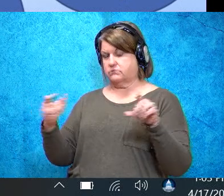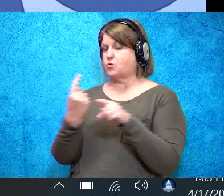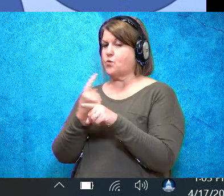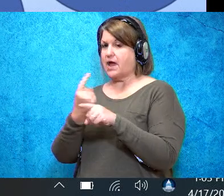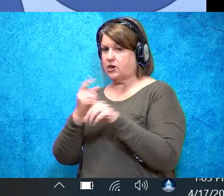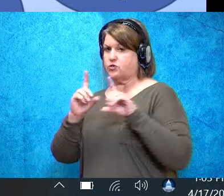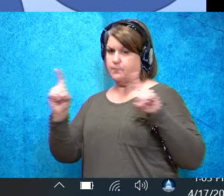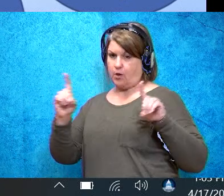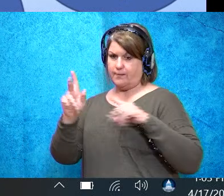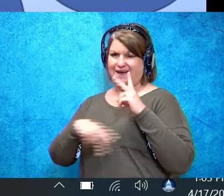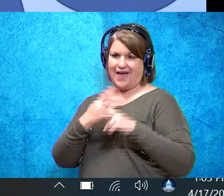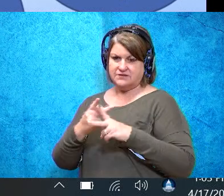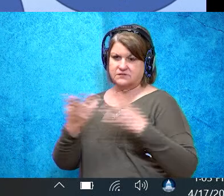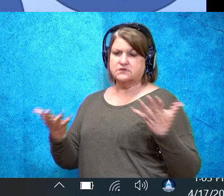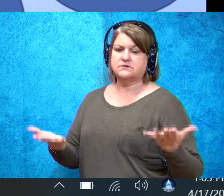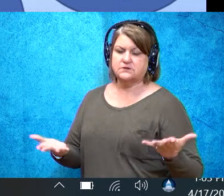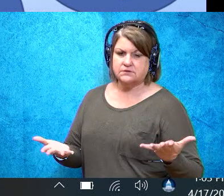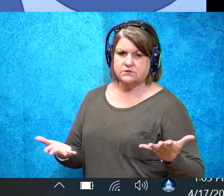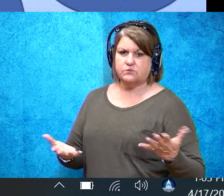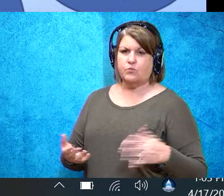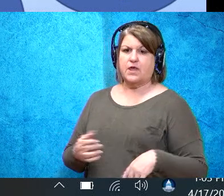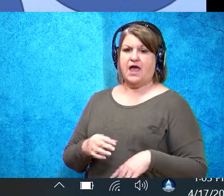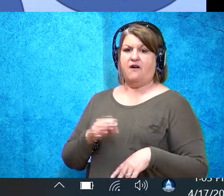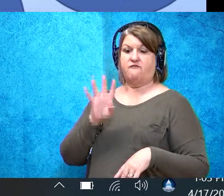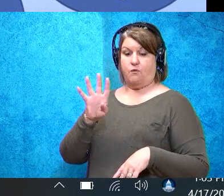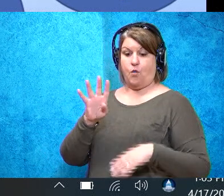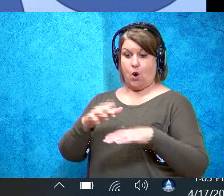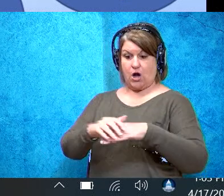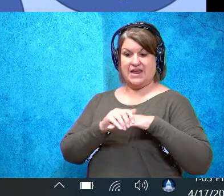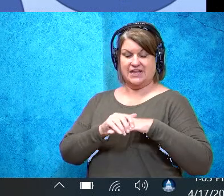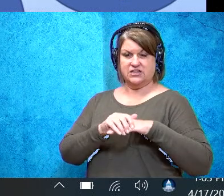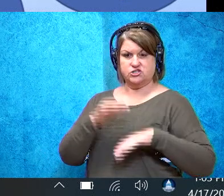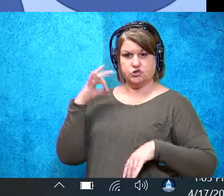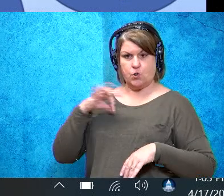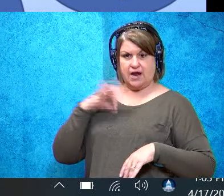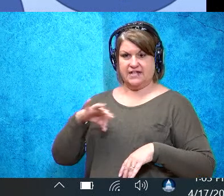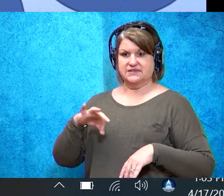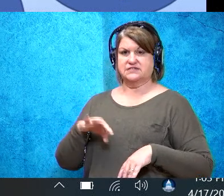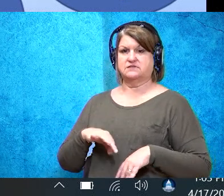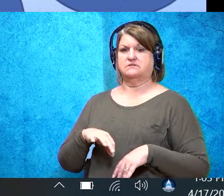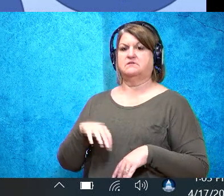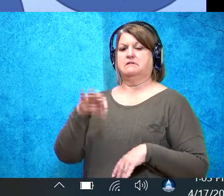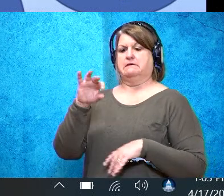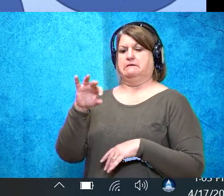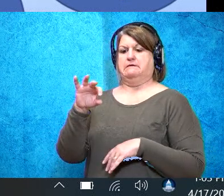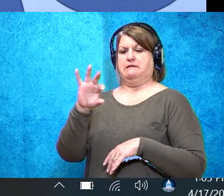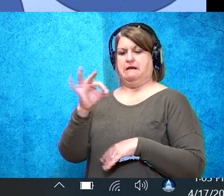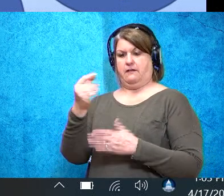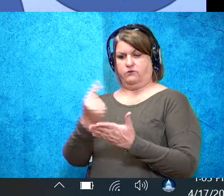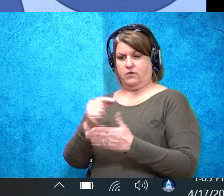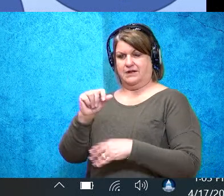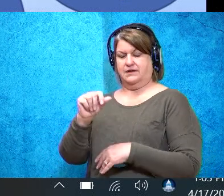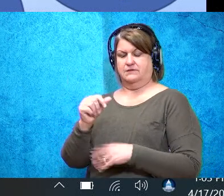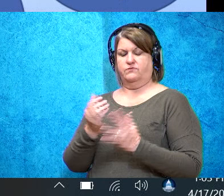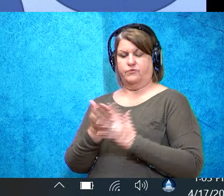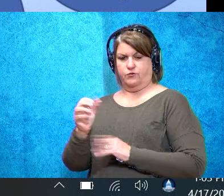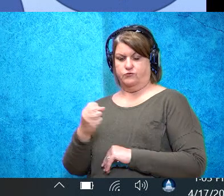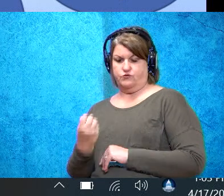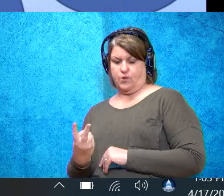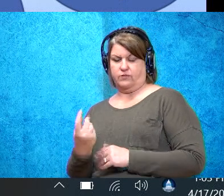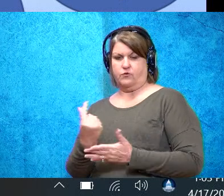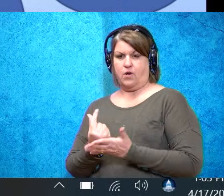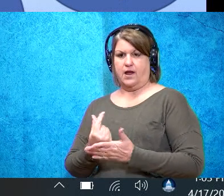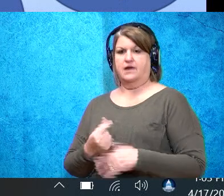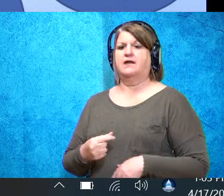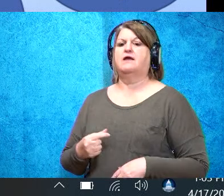Well, we have 4 credits of English, English 9, 10, 11, and 12. We then have our math component.